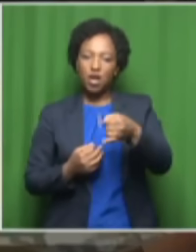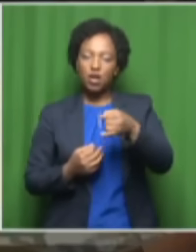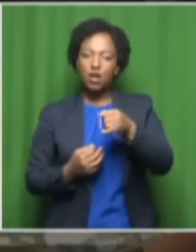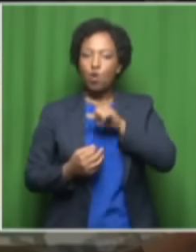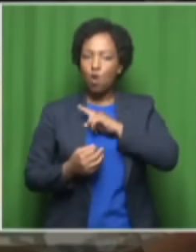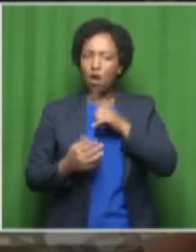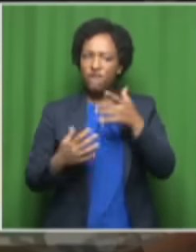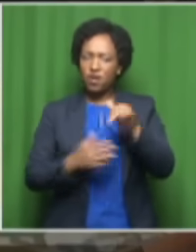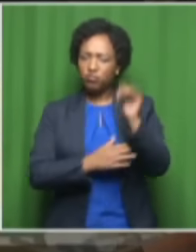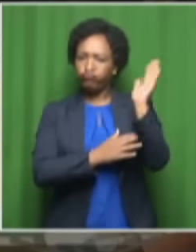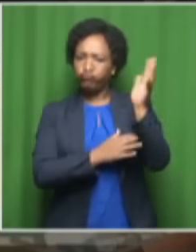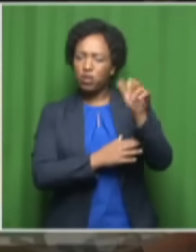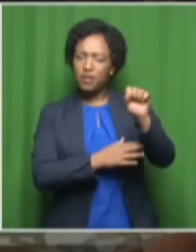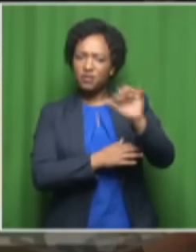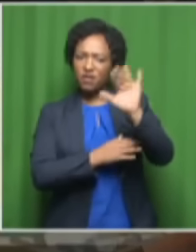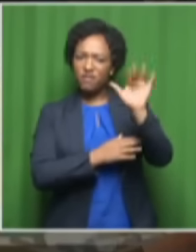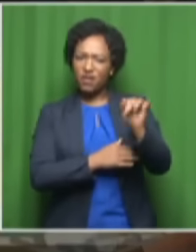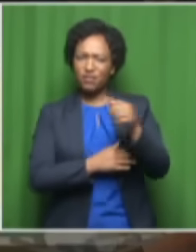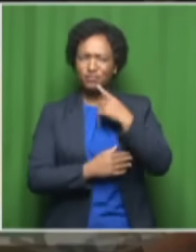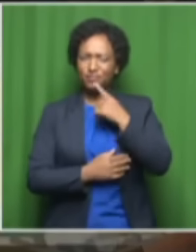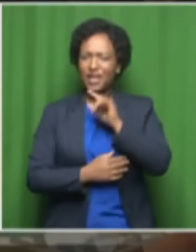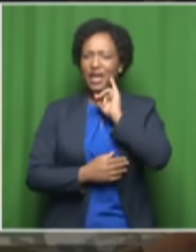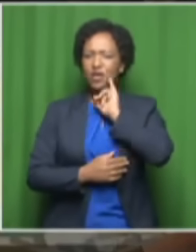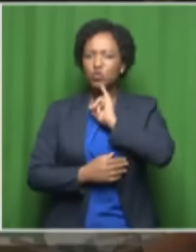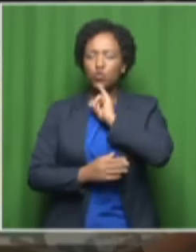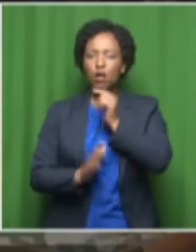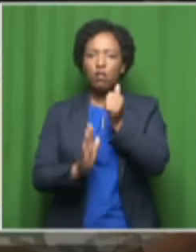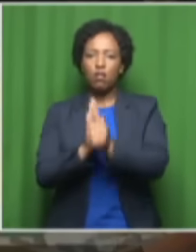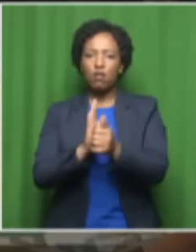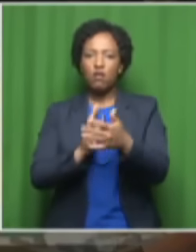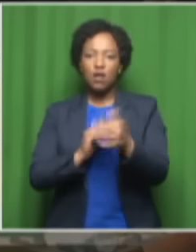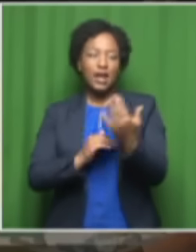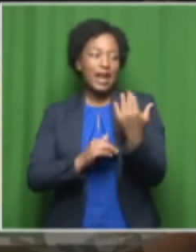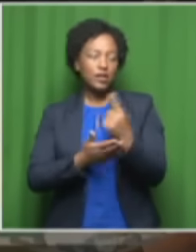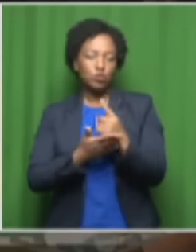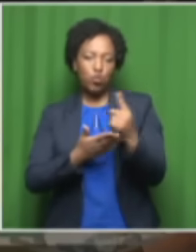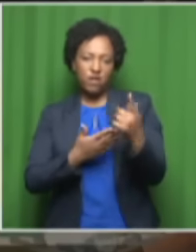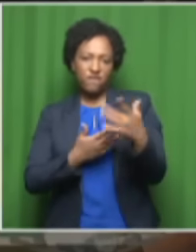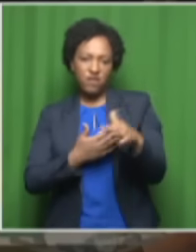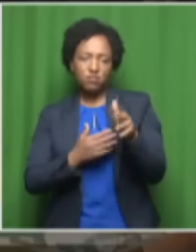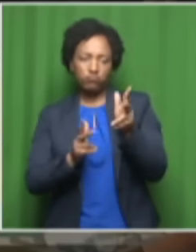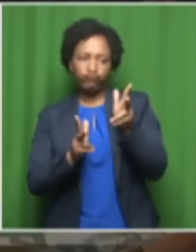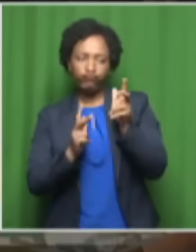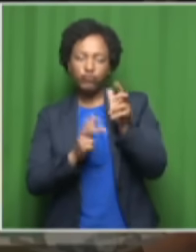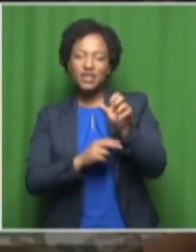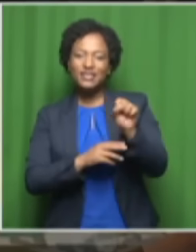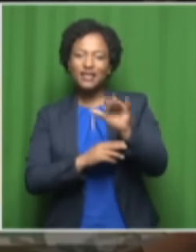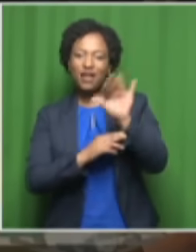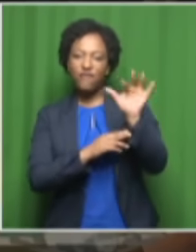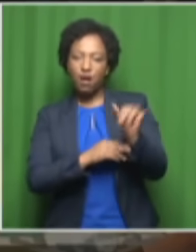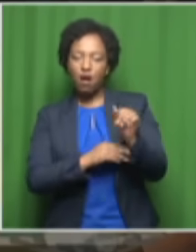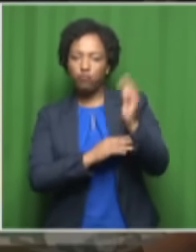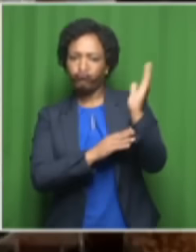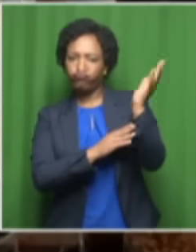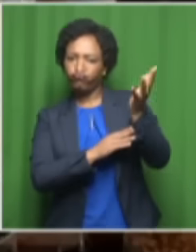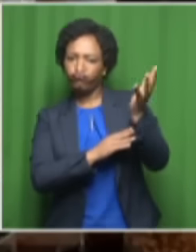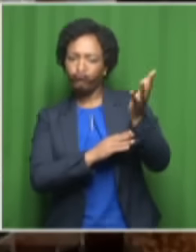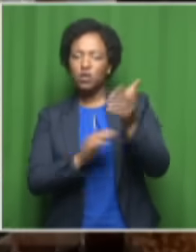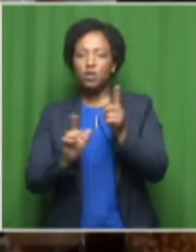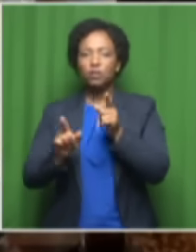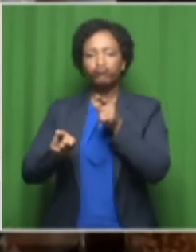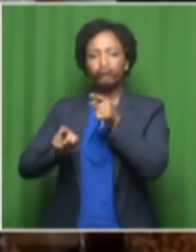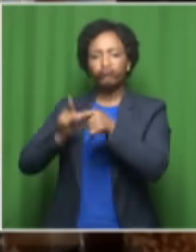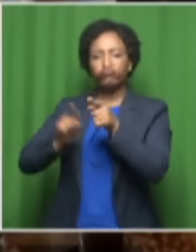in Gaza. Last week, let's remind you, the International Court of Justice heard South Africa's case accusing Israel of breaching the